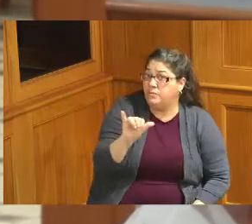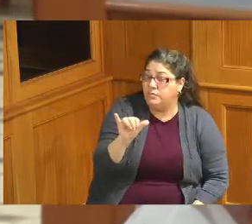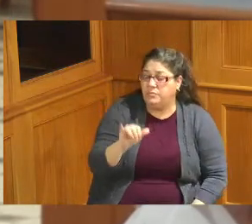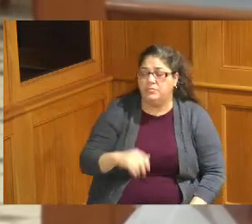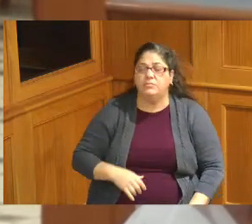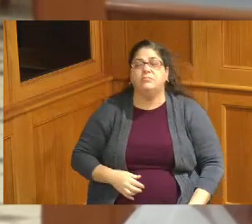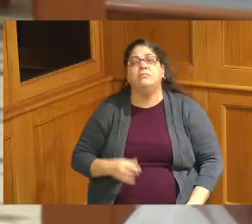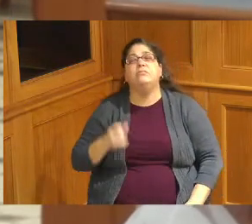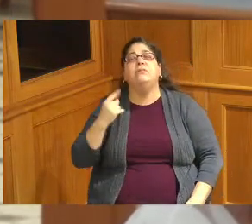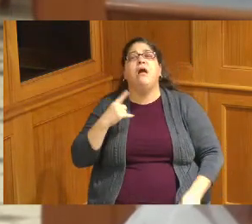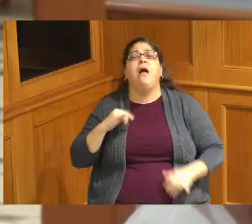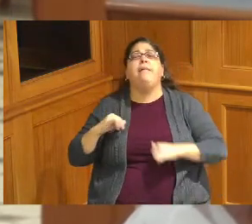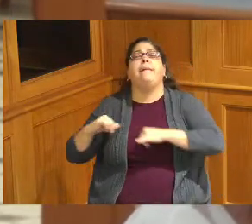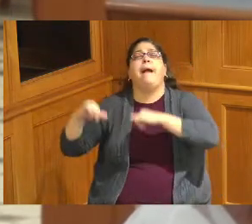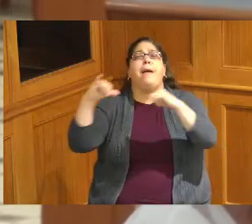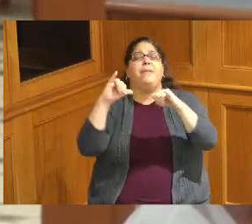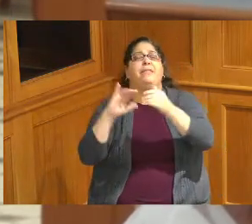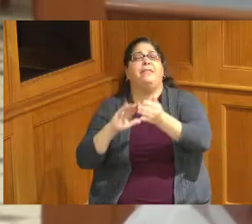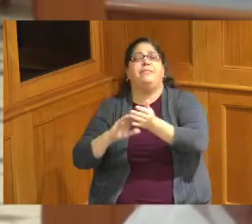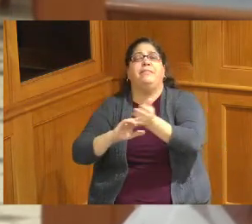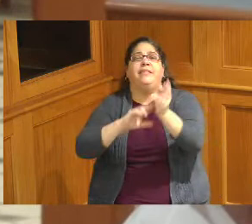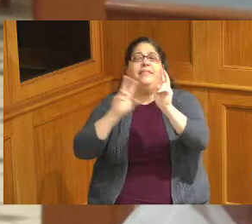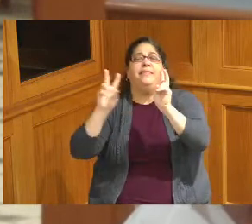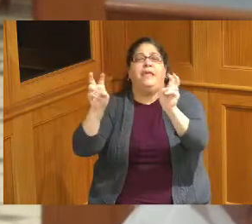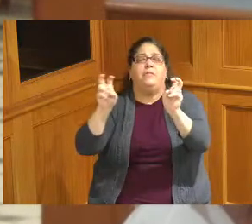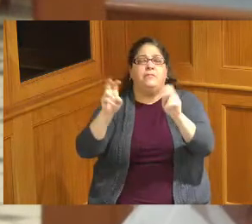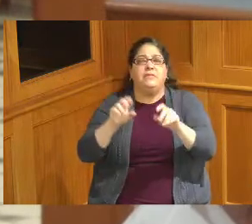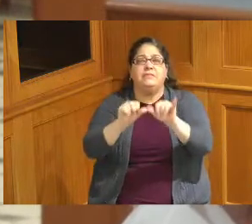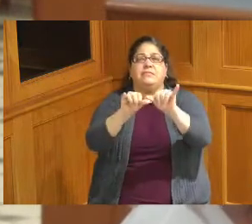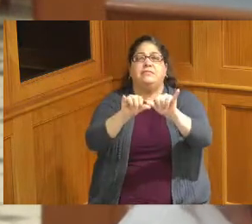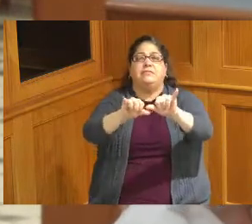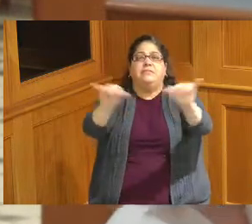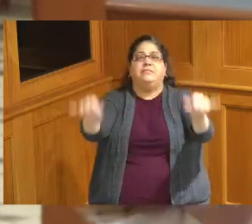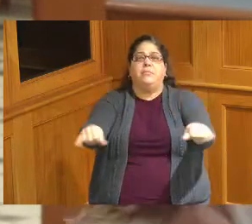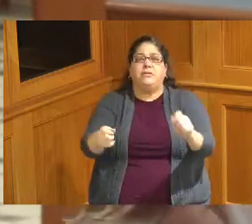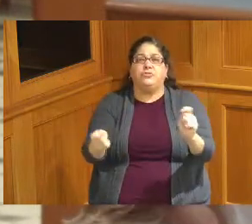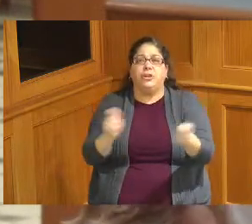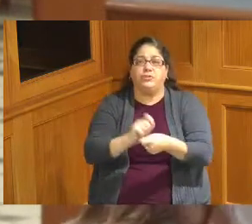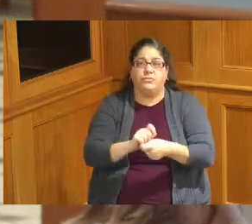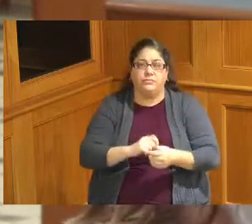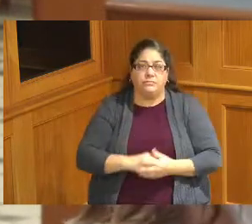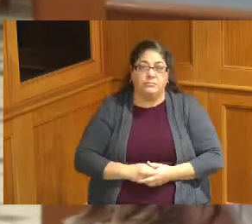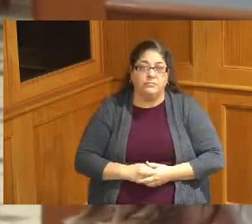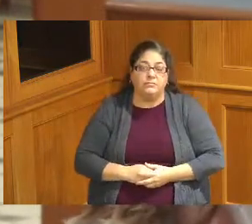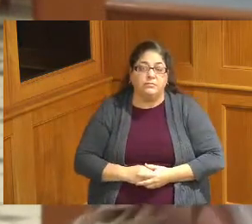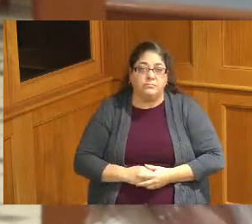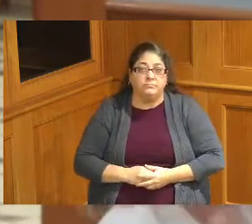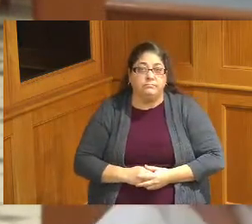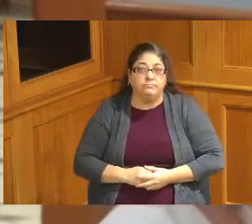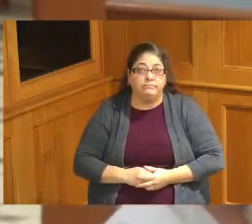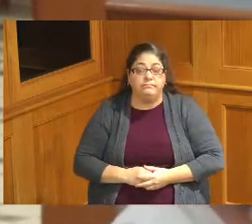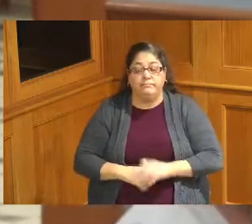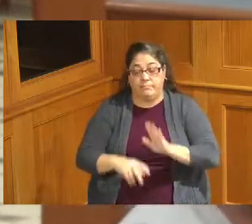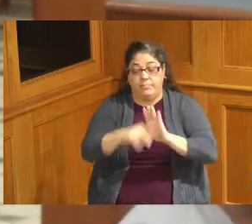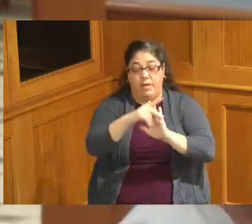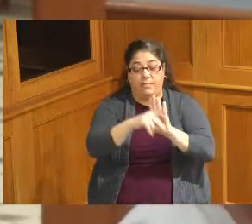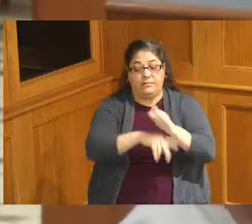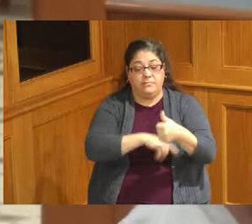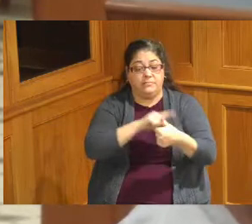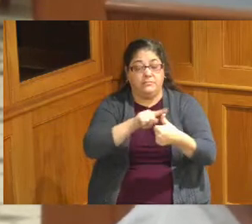the common theme was systemic change. What you needed was policies,